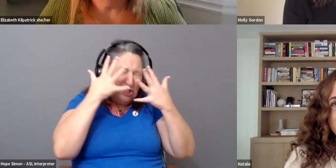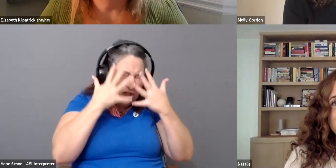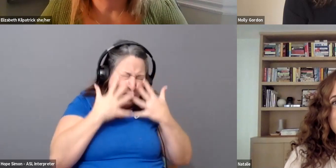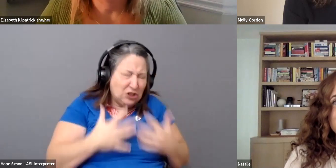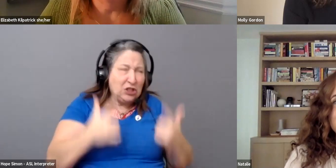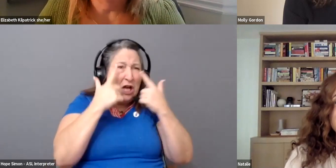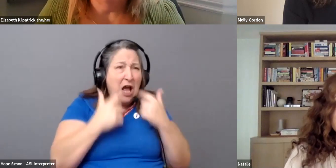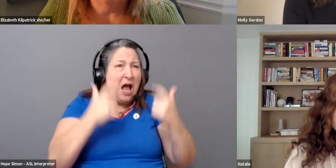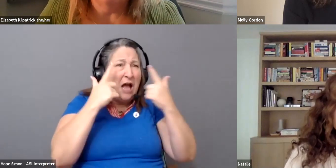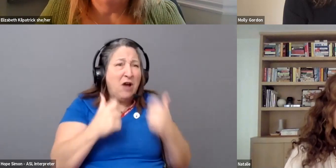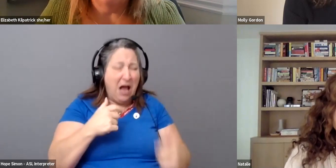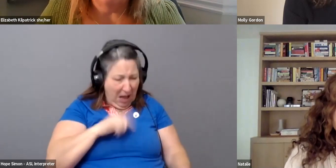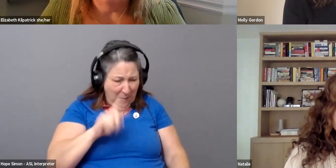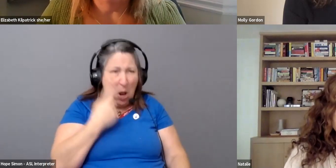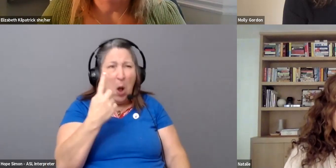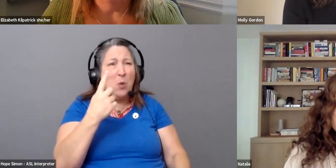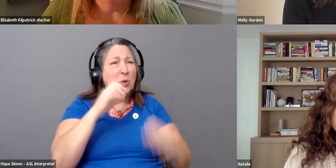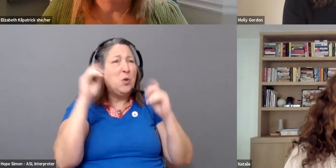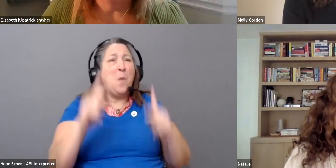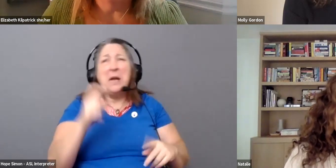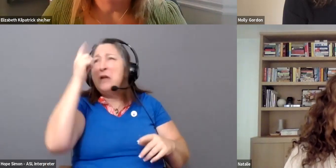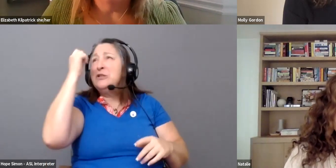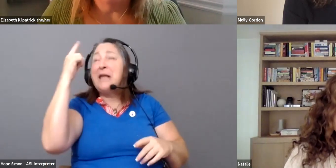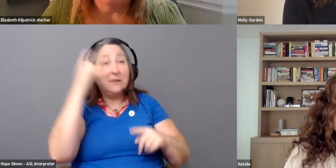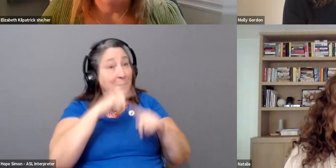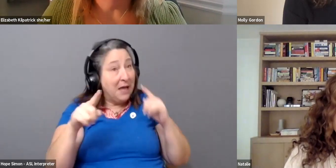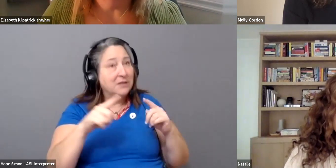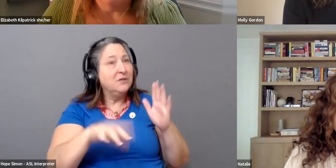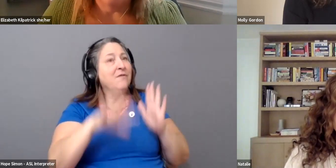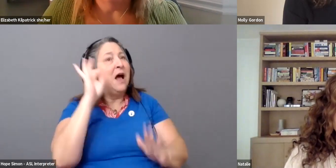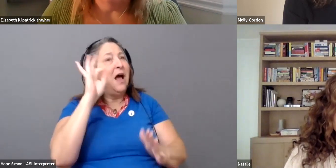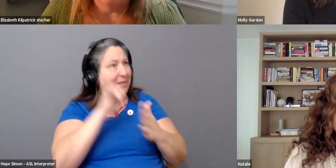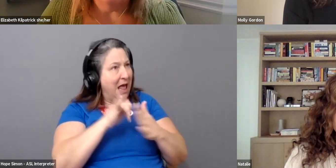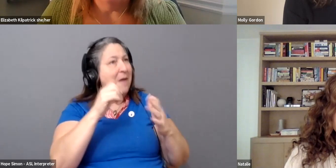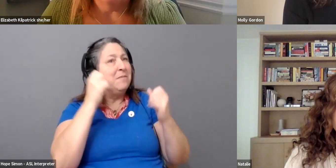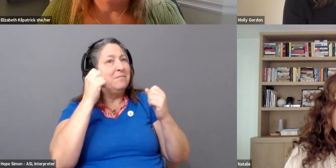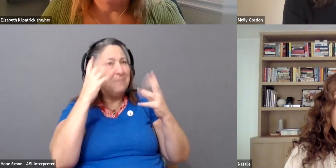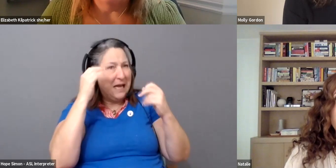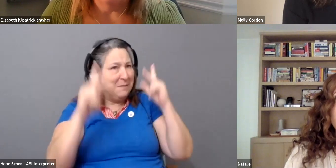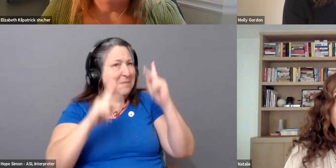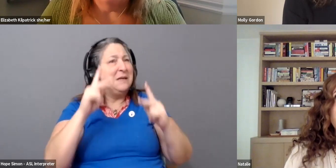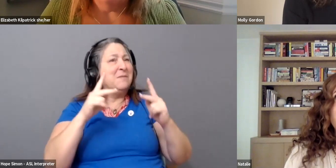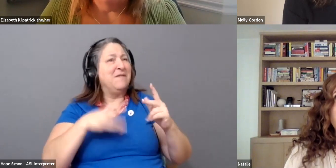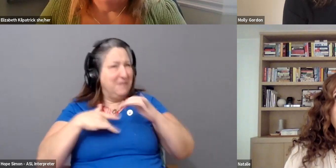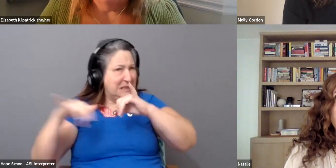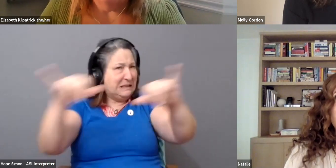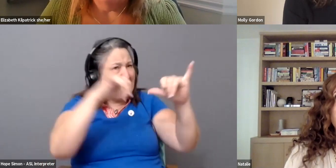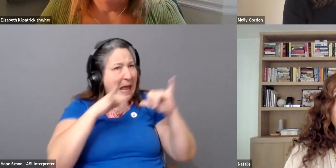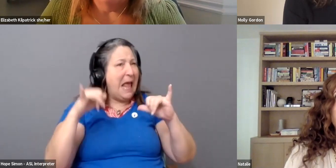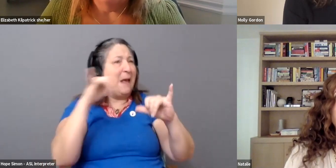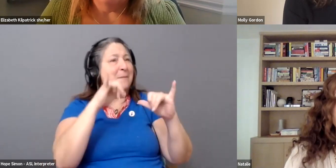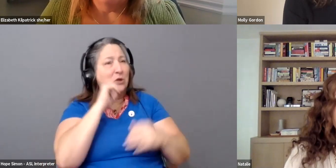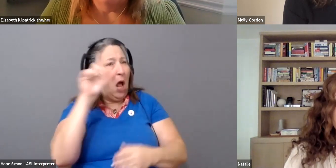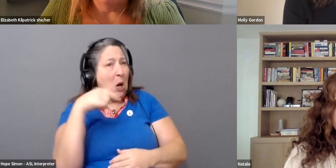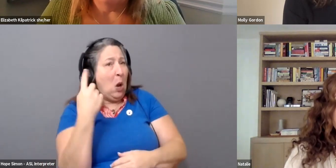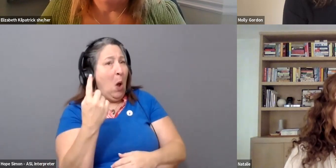what you discover is that it's like truly a rite of passage. And in, I think, a time where, you know,